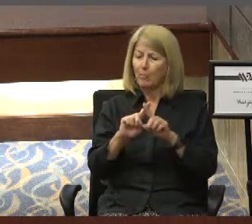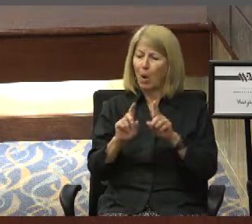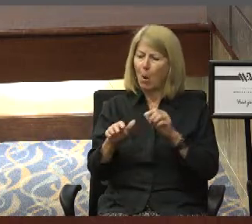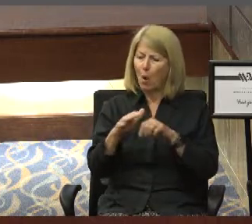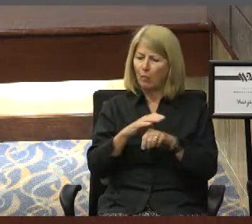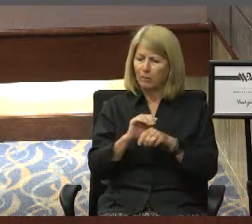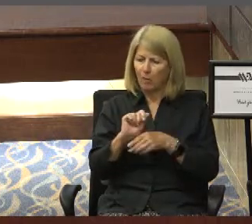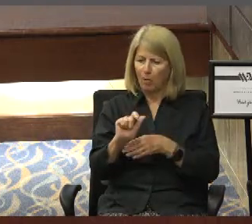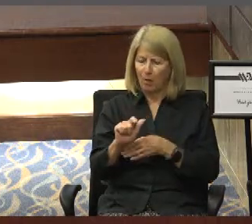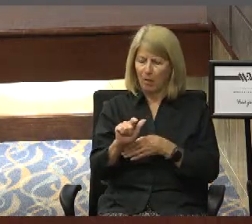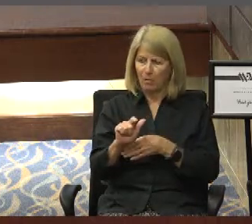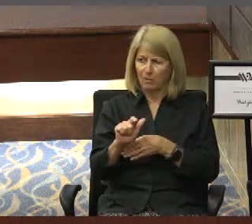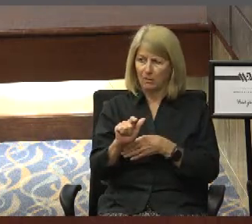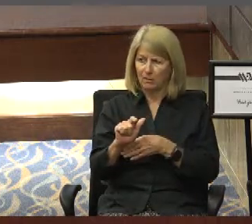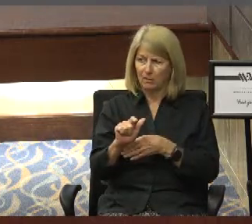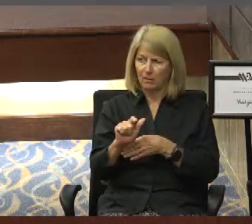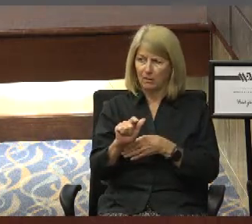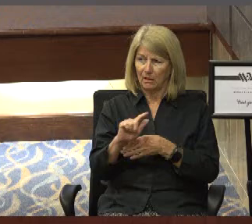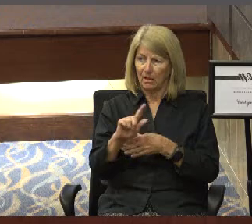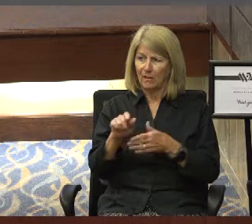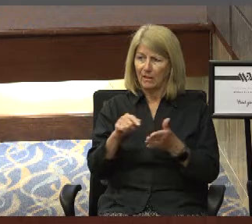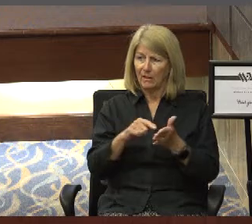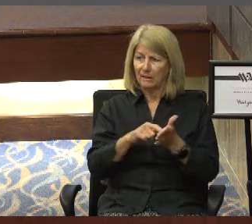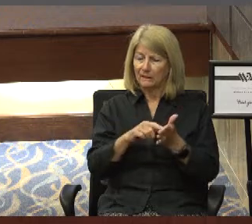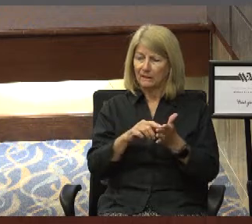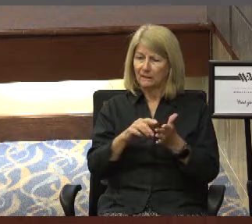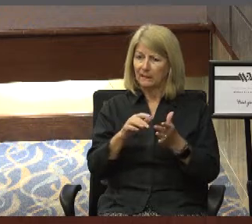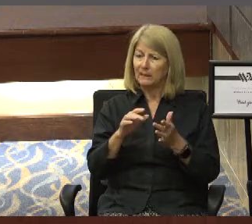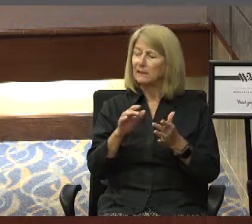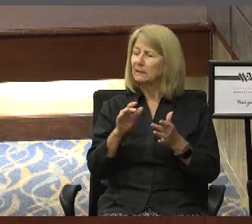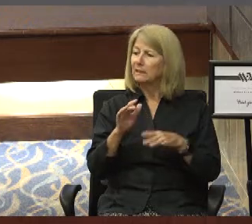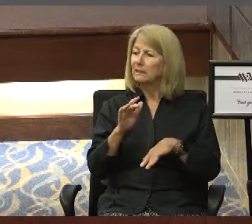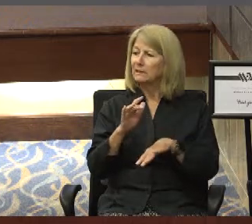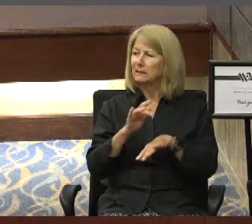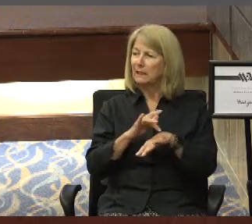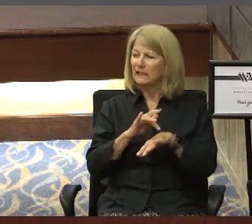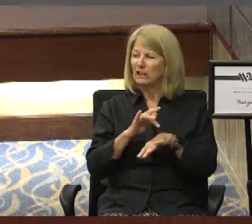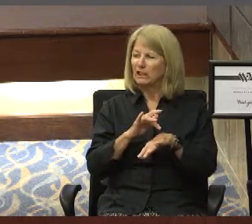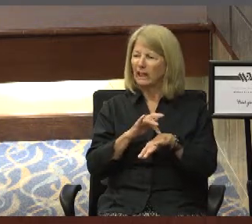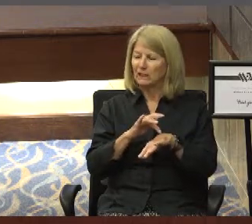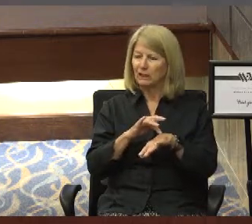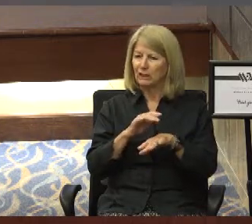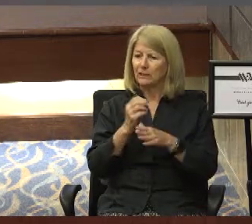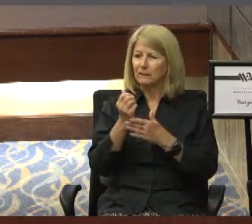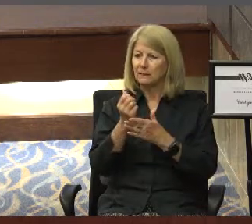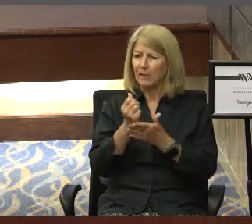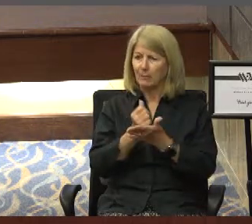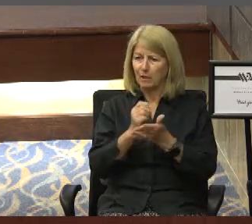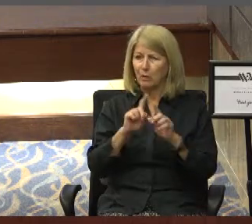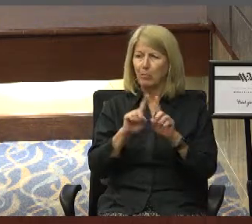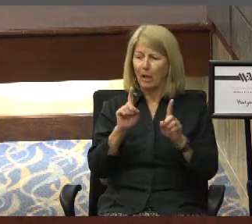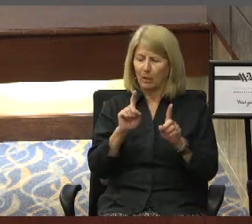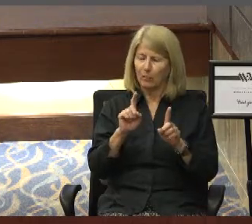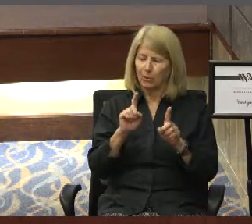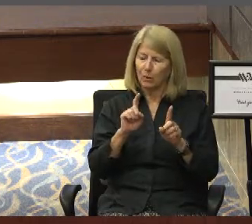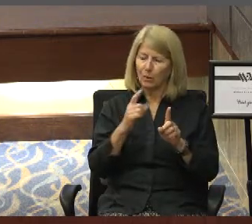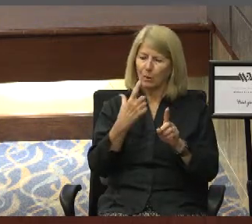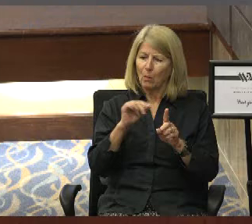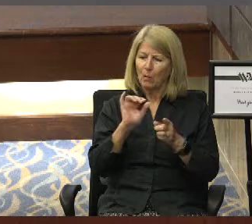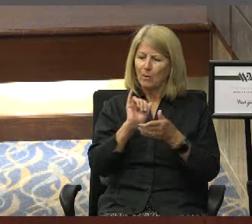overall, this is a delicate subject, obviously, but I think we're moving in the right direction on putting these conditions in